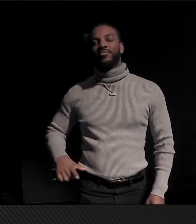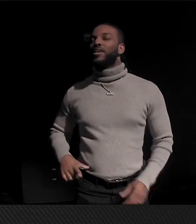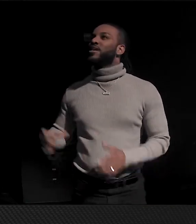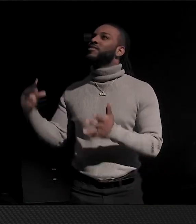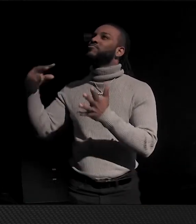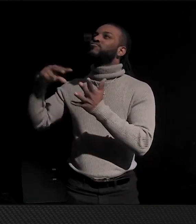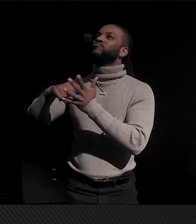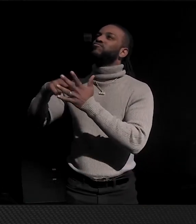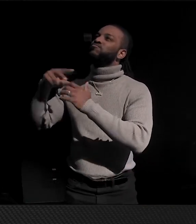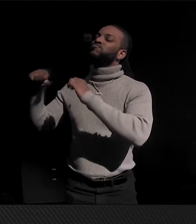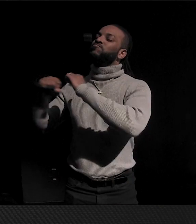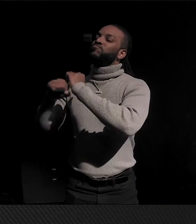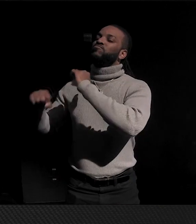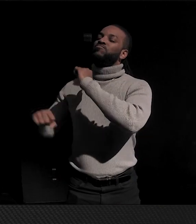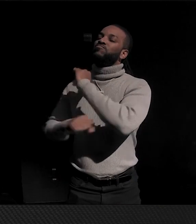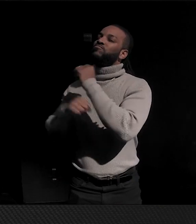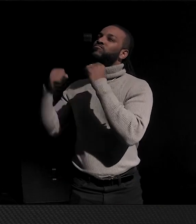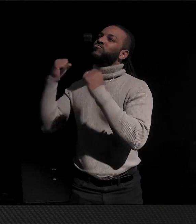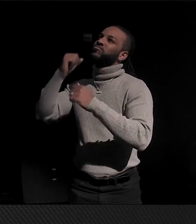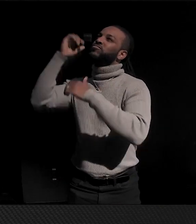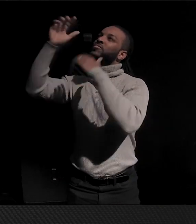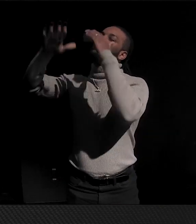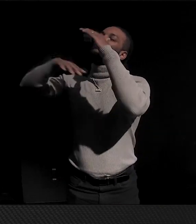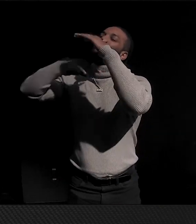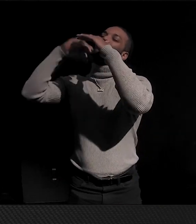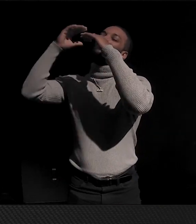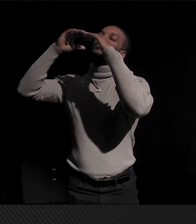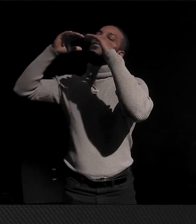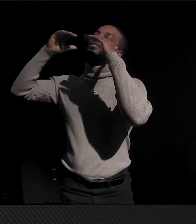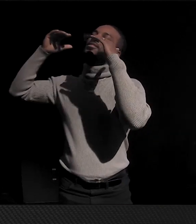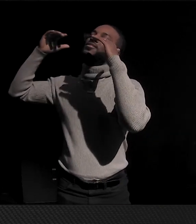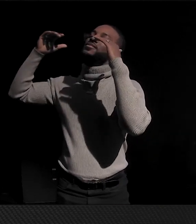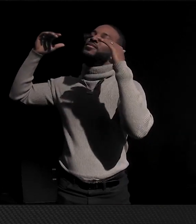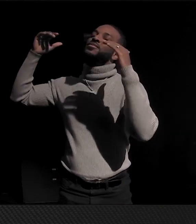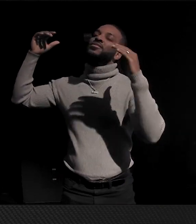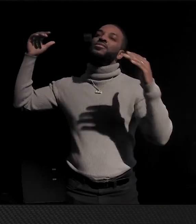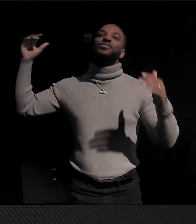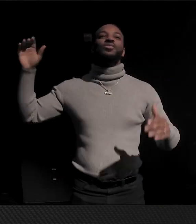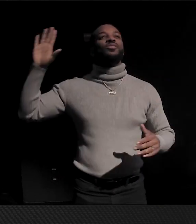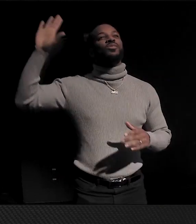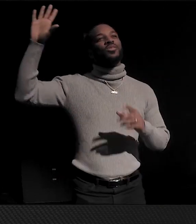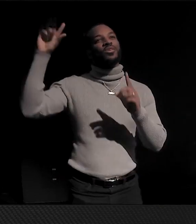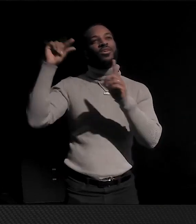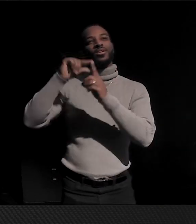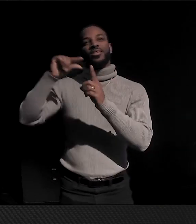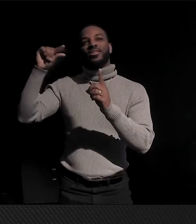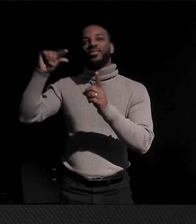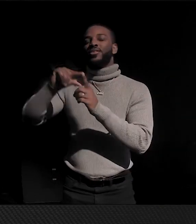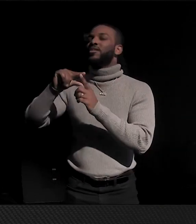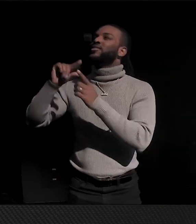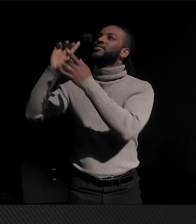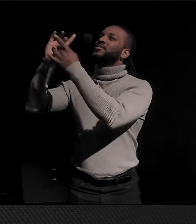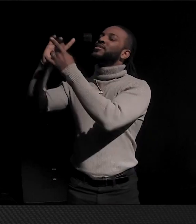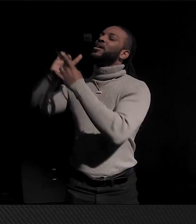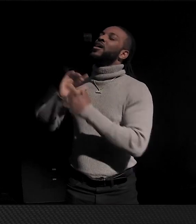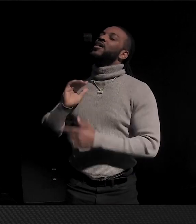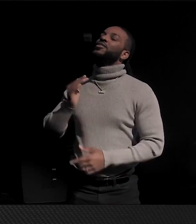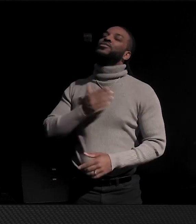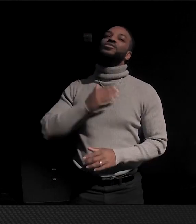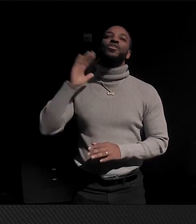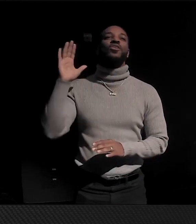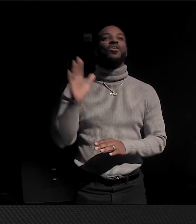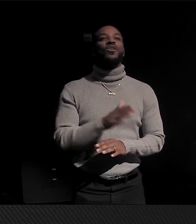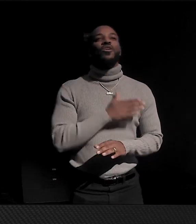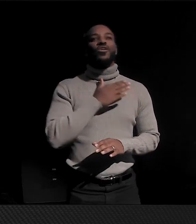It stands firm from the heavens. Your word, oh, it is